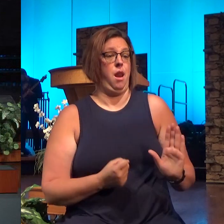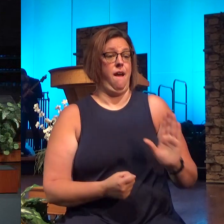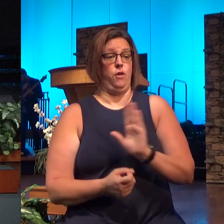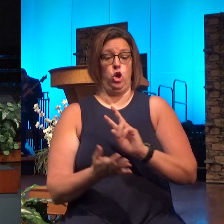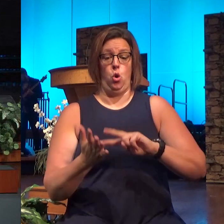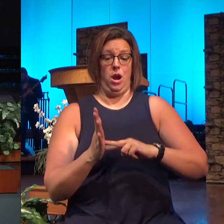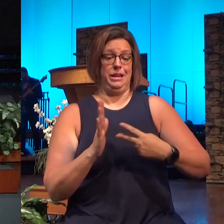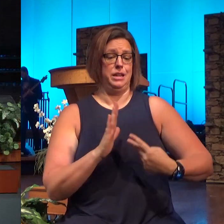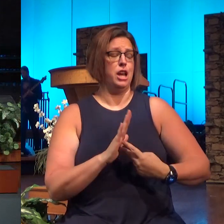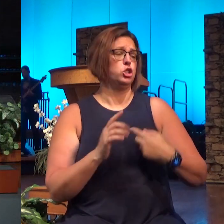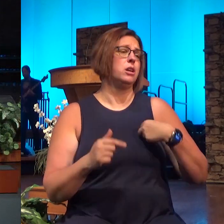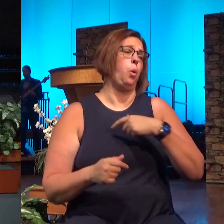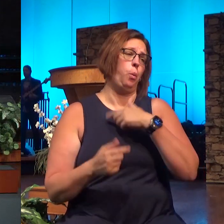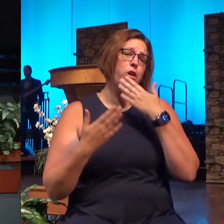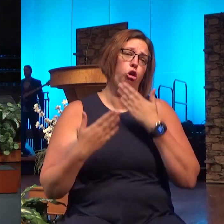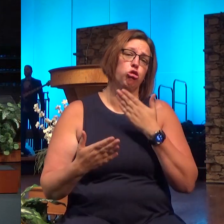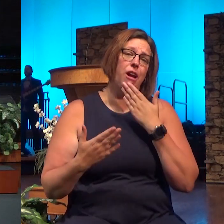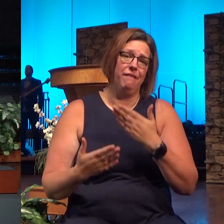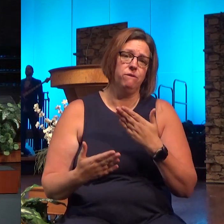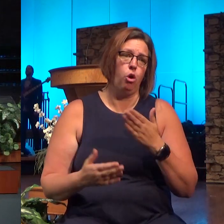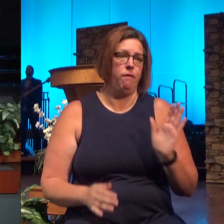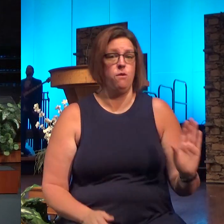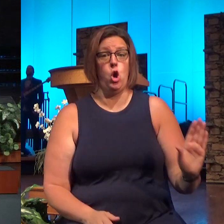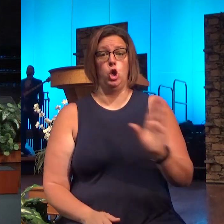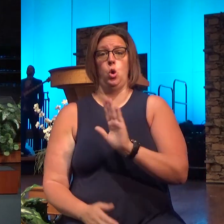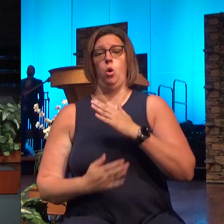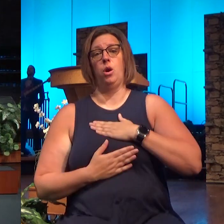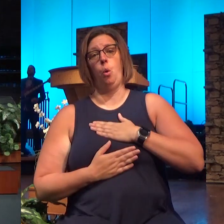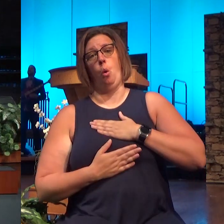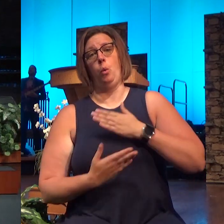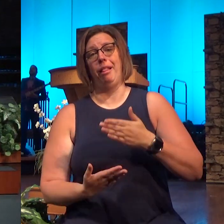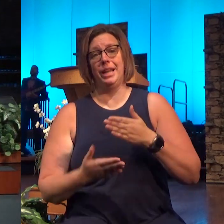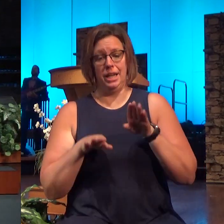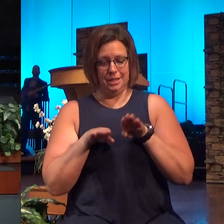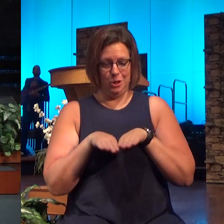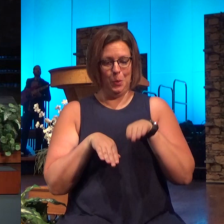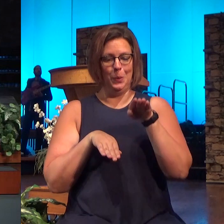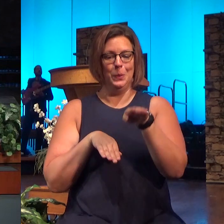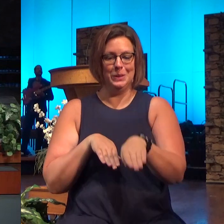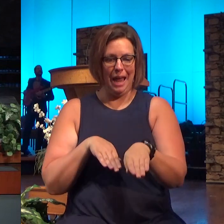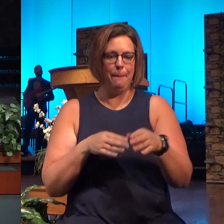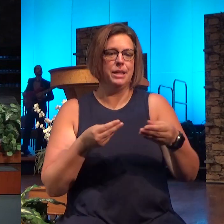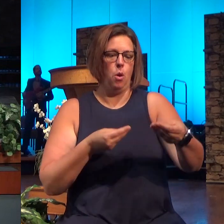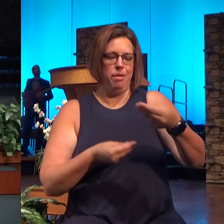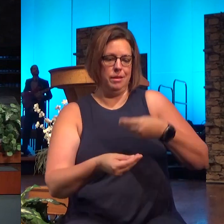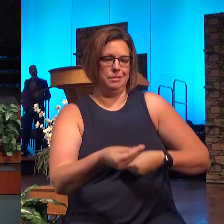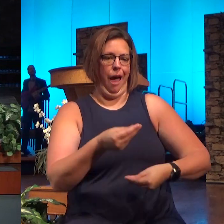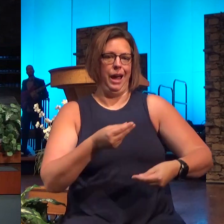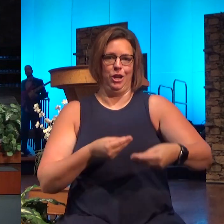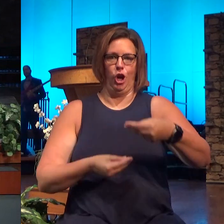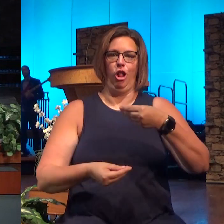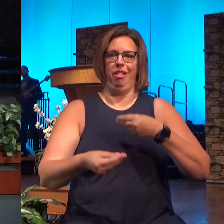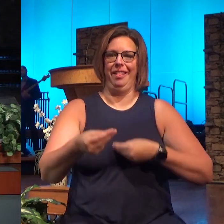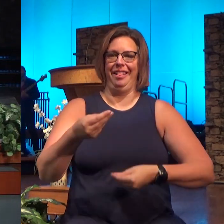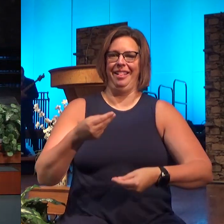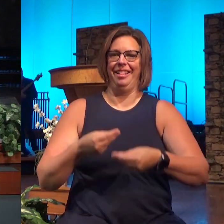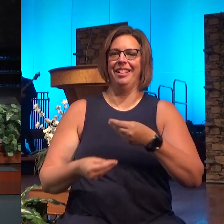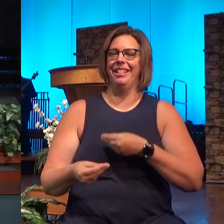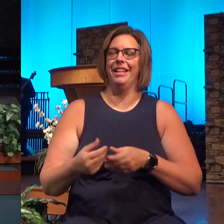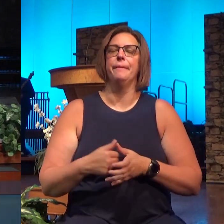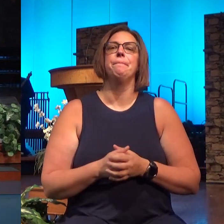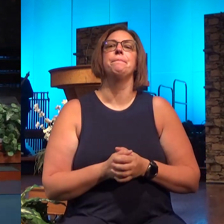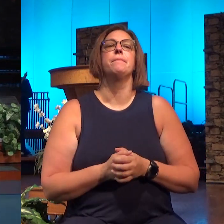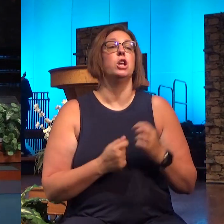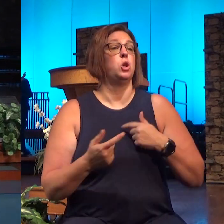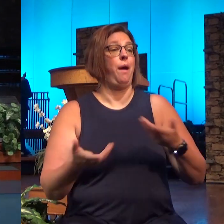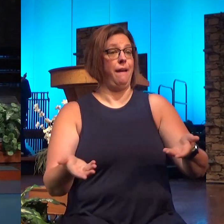we are so grateful for your willingness to step into that cycle of giving and receiving. And so